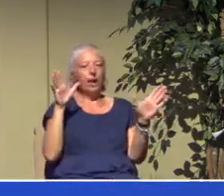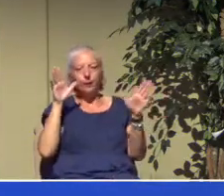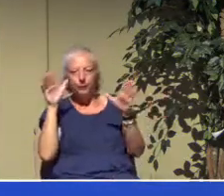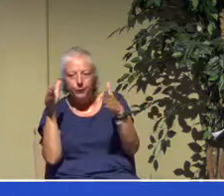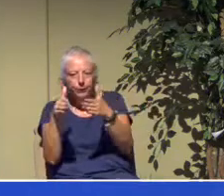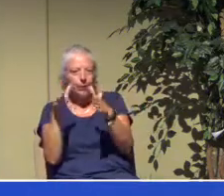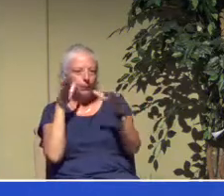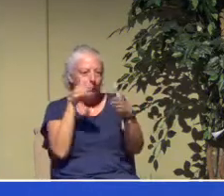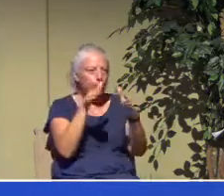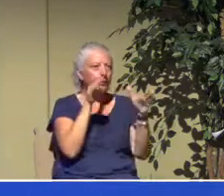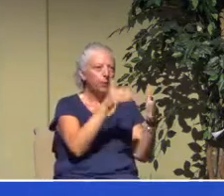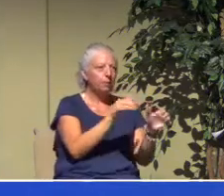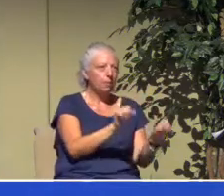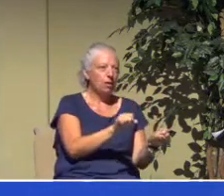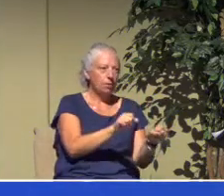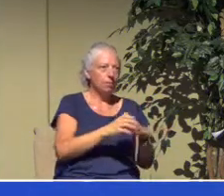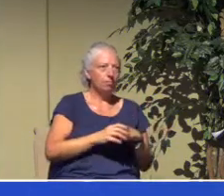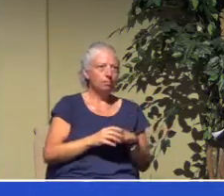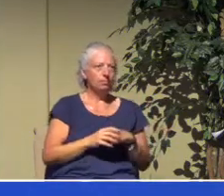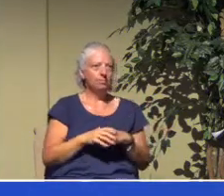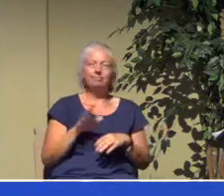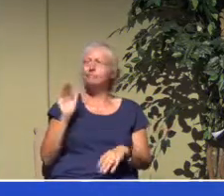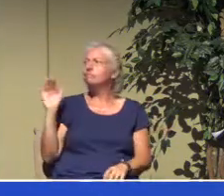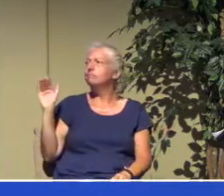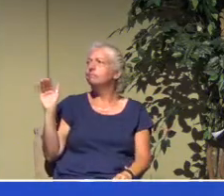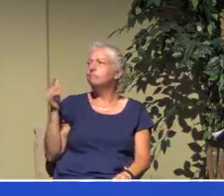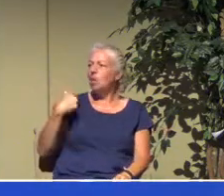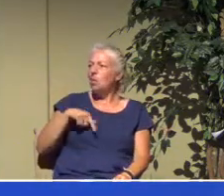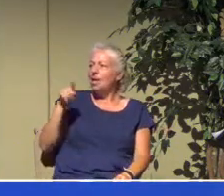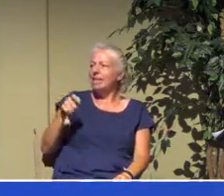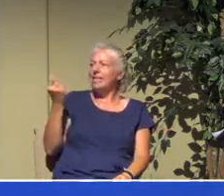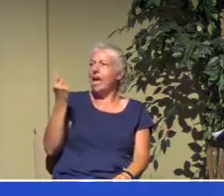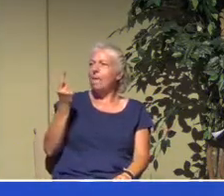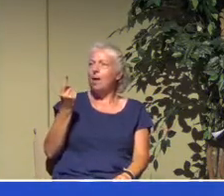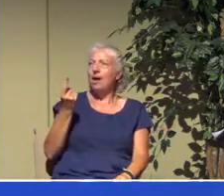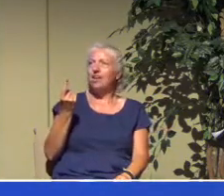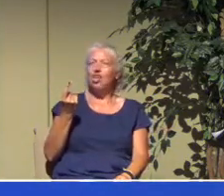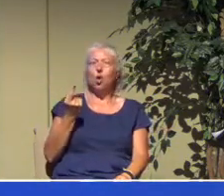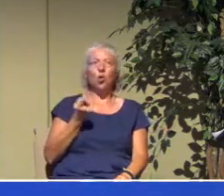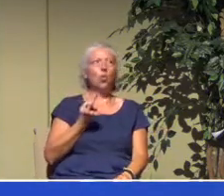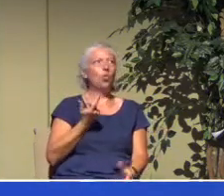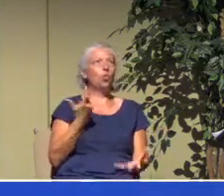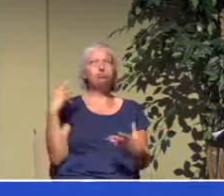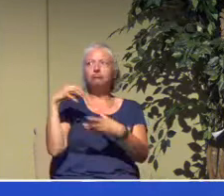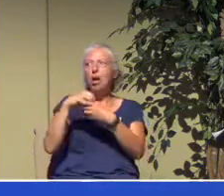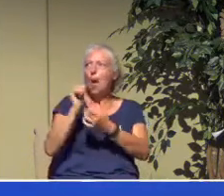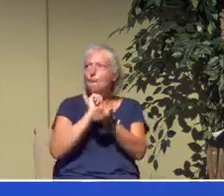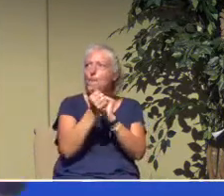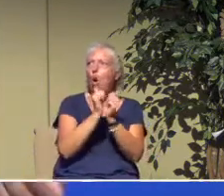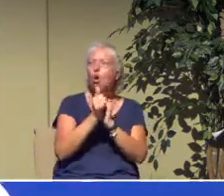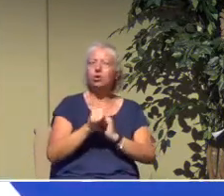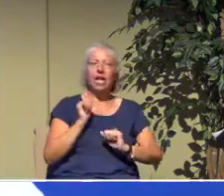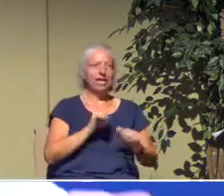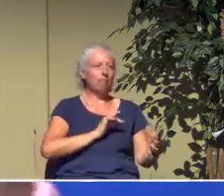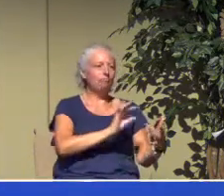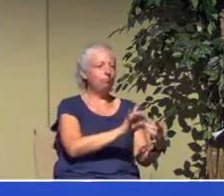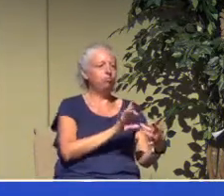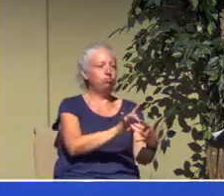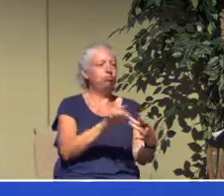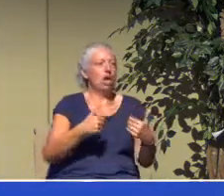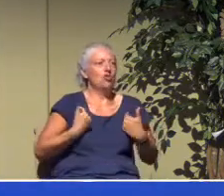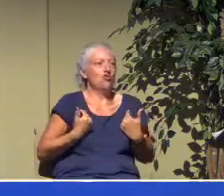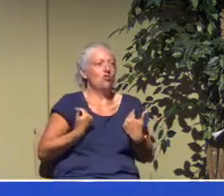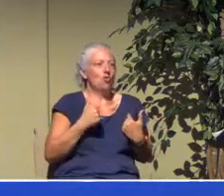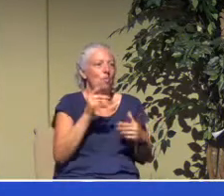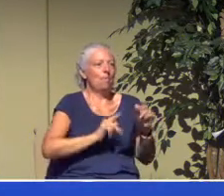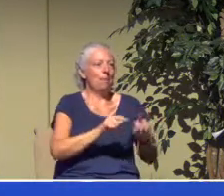roots. And so they said, we need someone who's more extroverted, who's into sports, and who can connect with the local youth